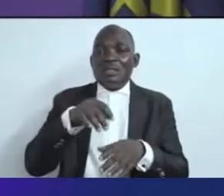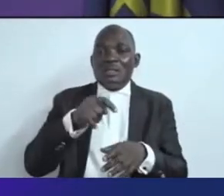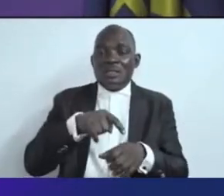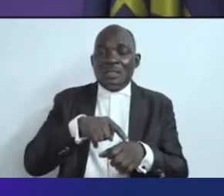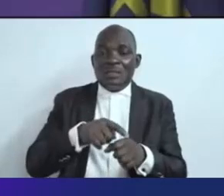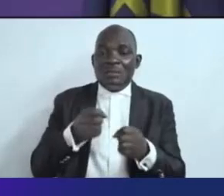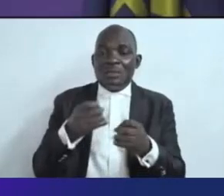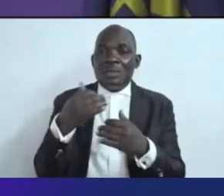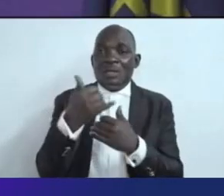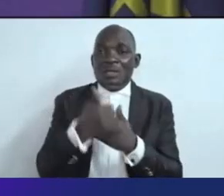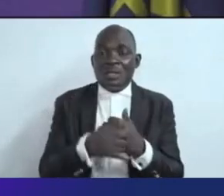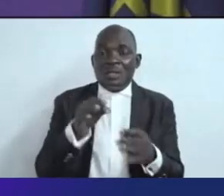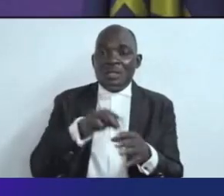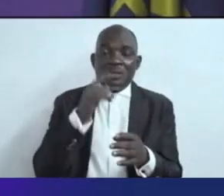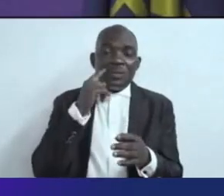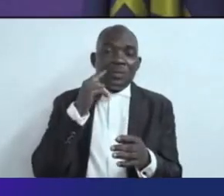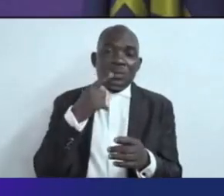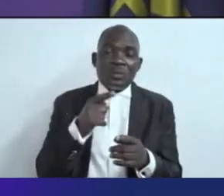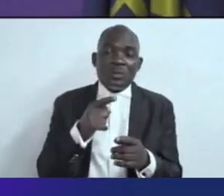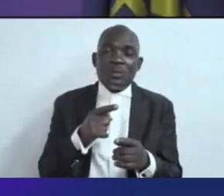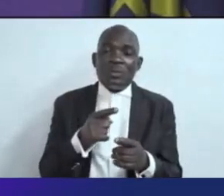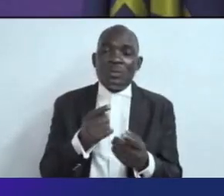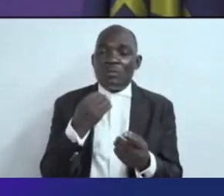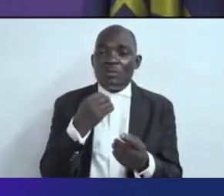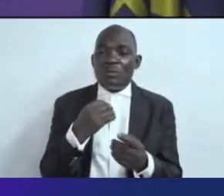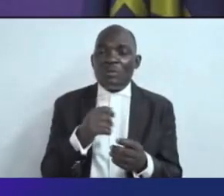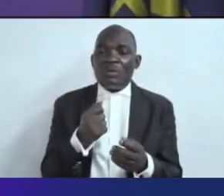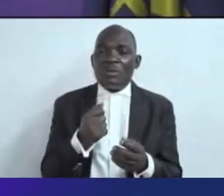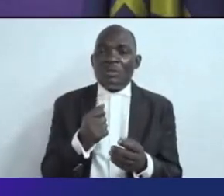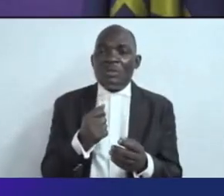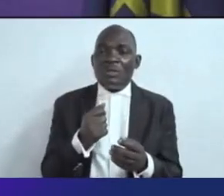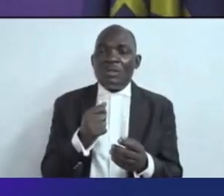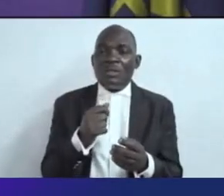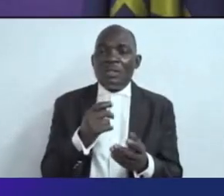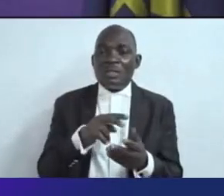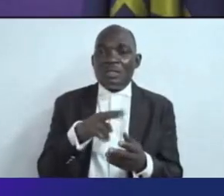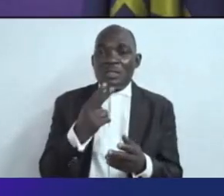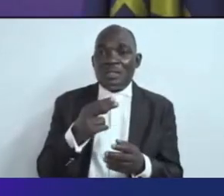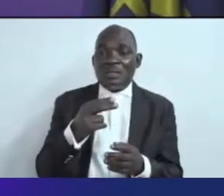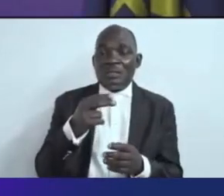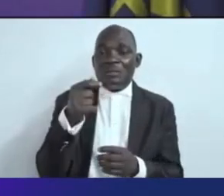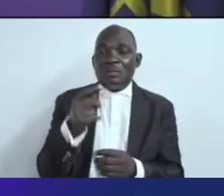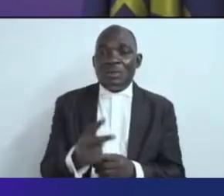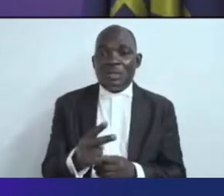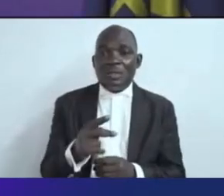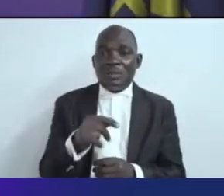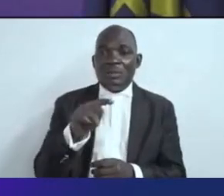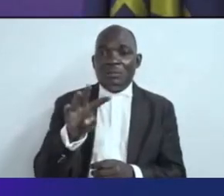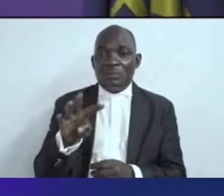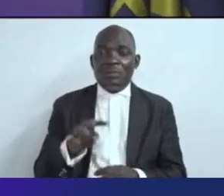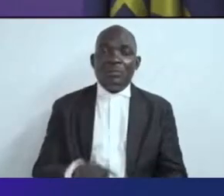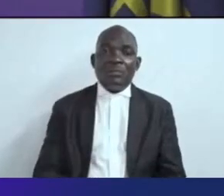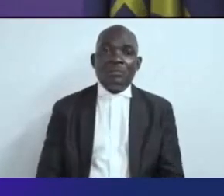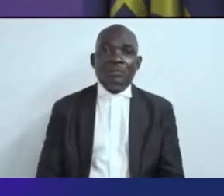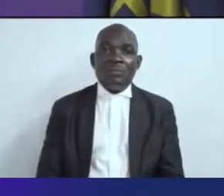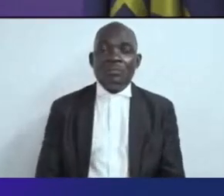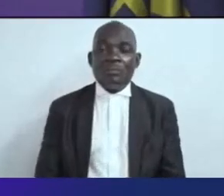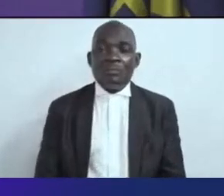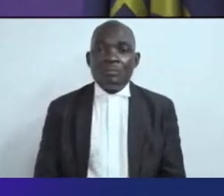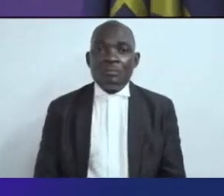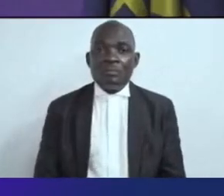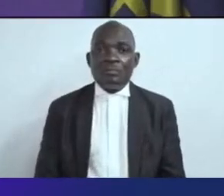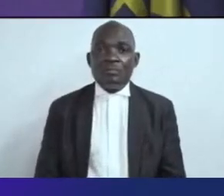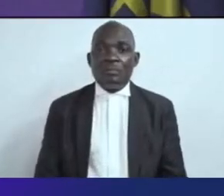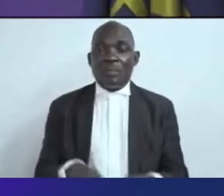many countries could potentially weigh on growth prospects in the second half of 2024.